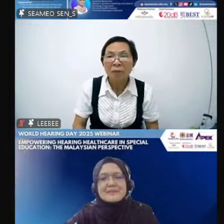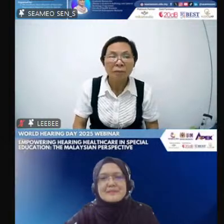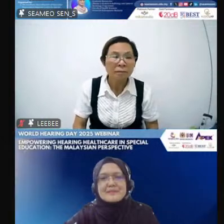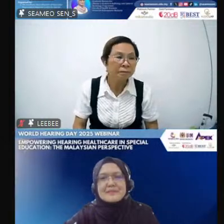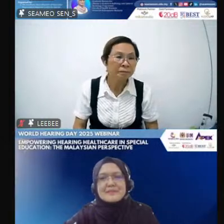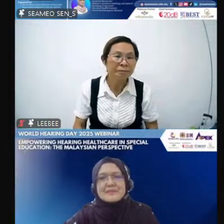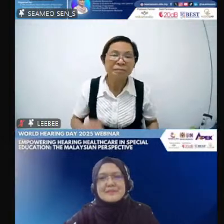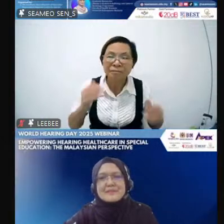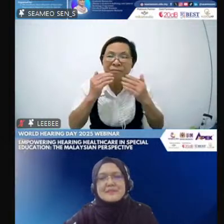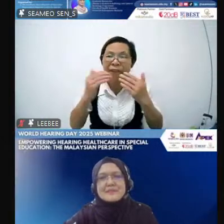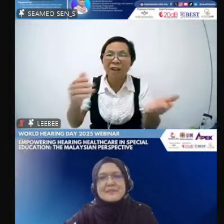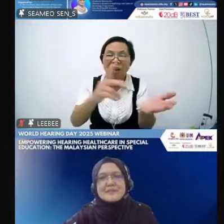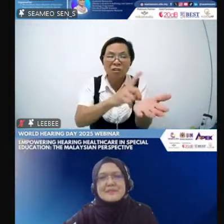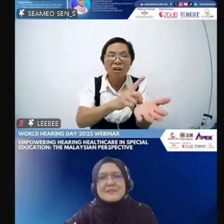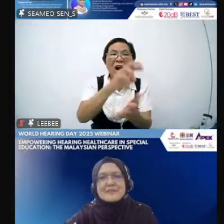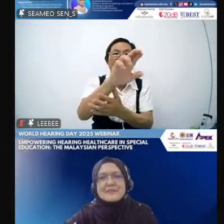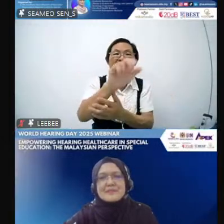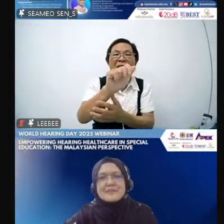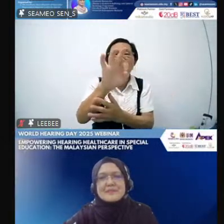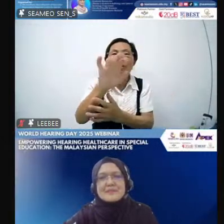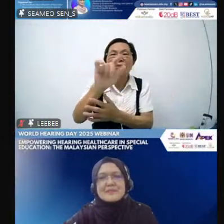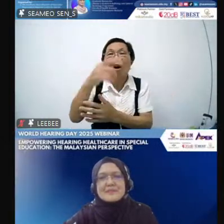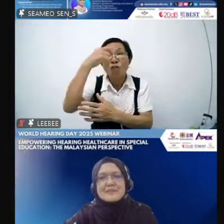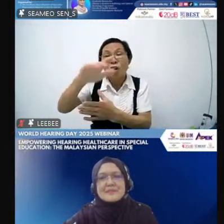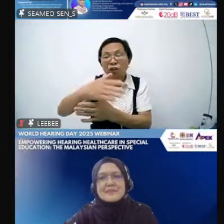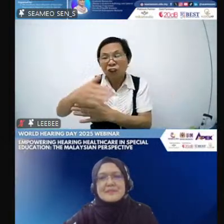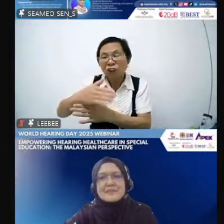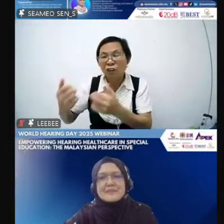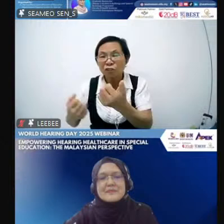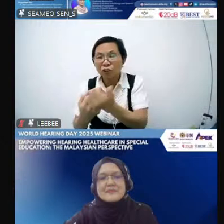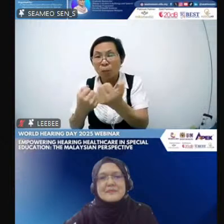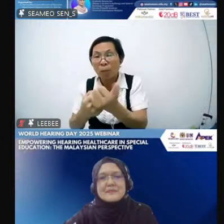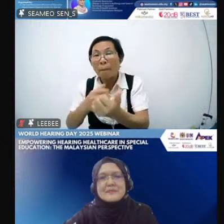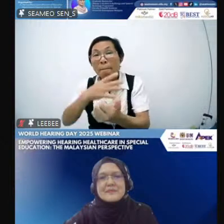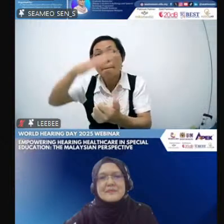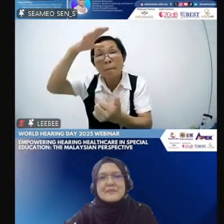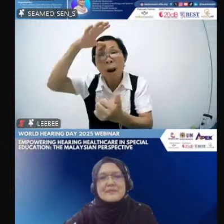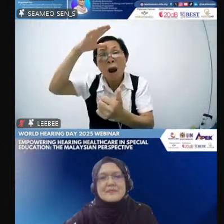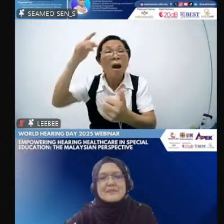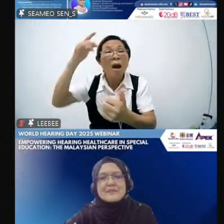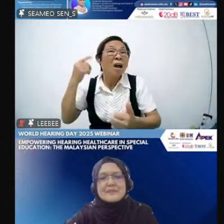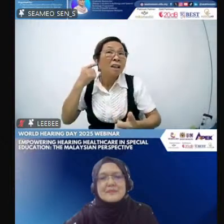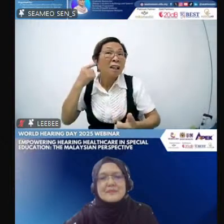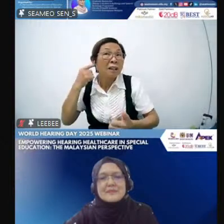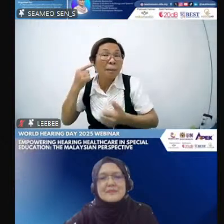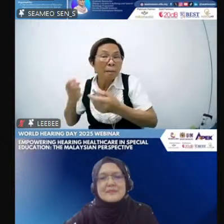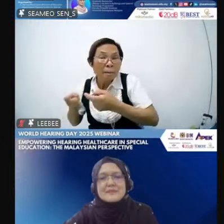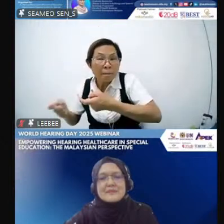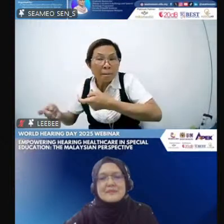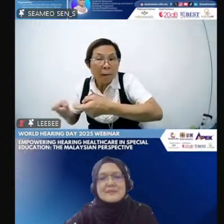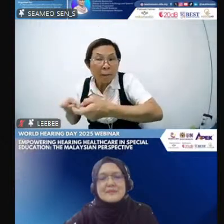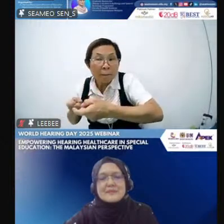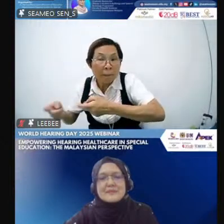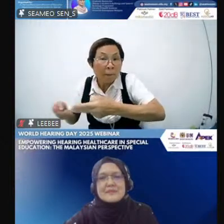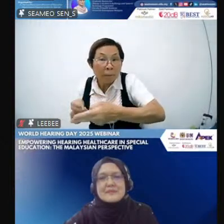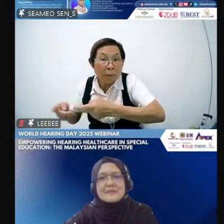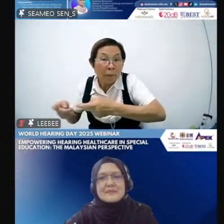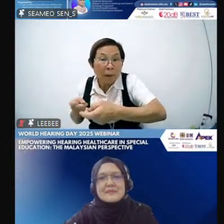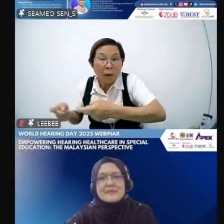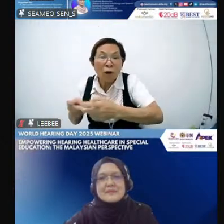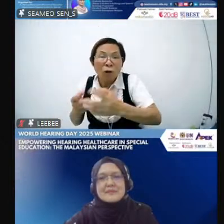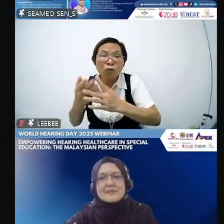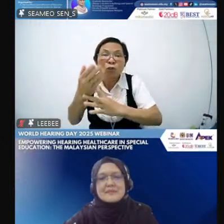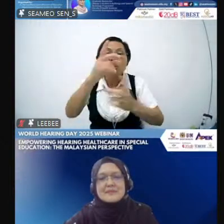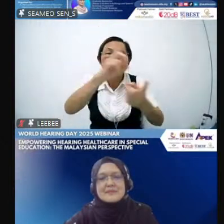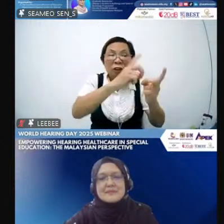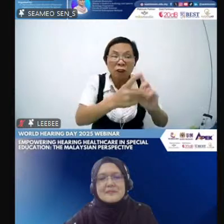Thank you, Dr. Rafidah, for sharing with us on supporting parents in hearing aid management through digital learning. I hope we have